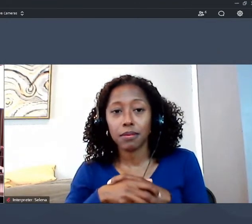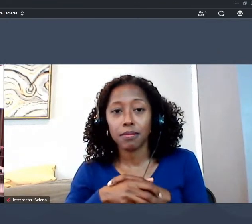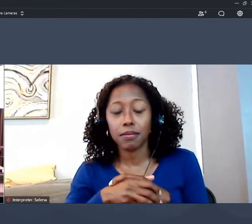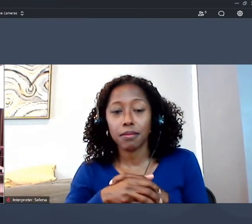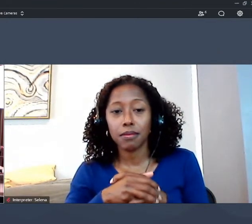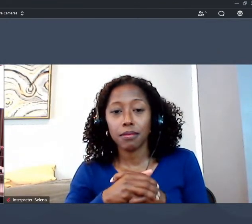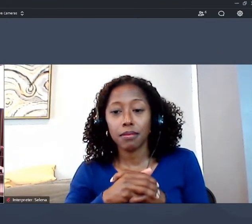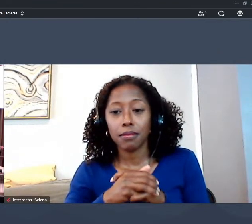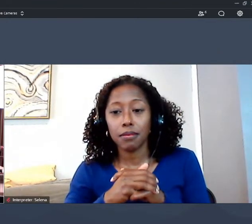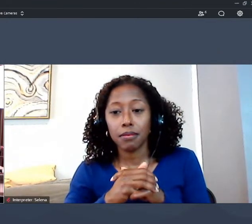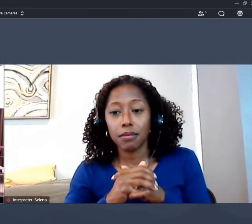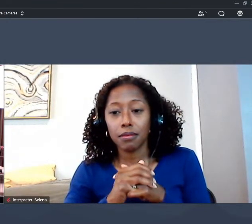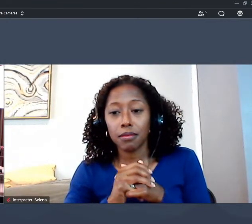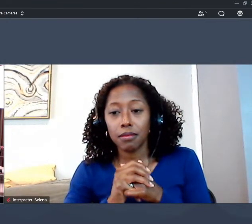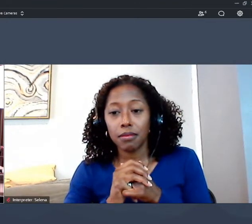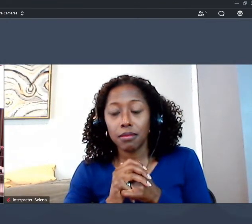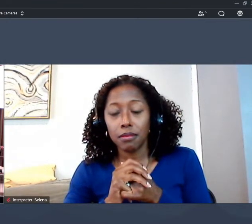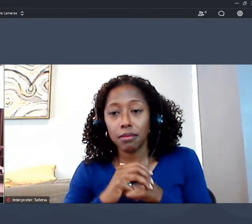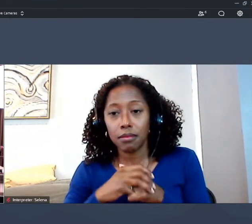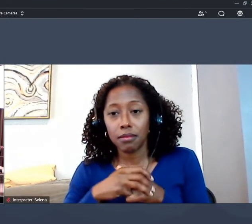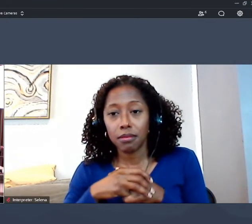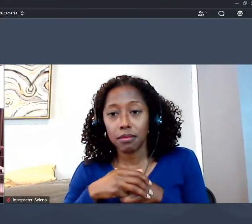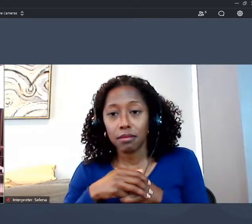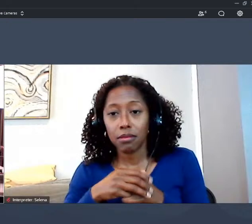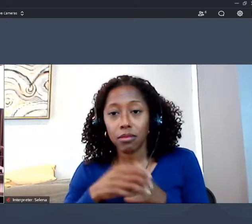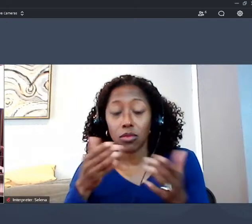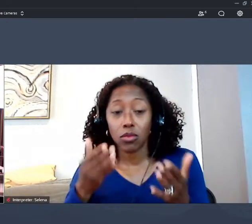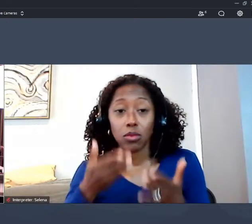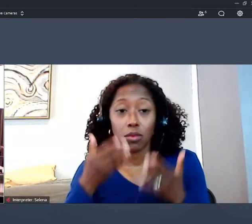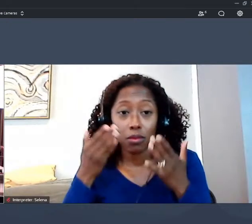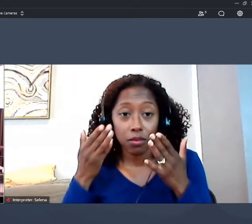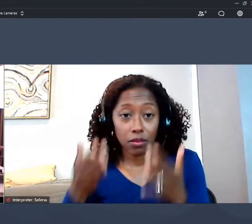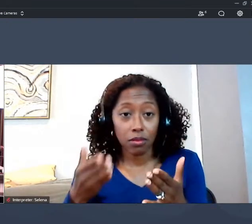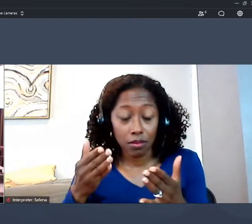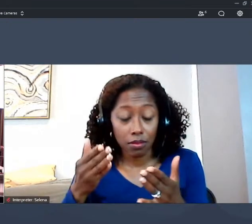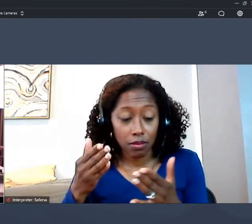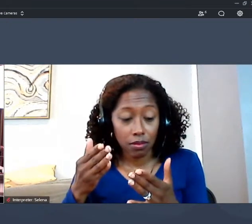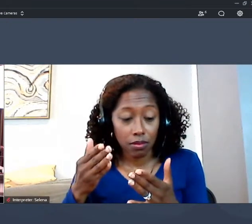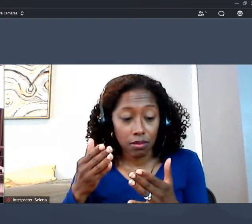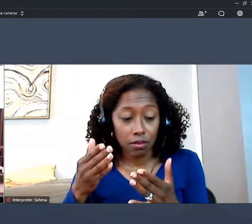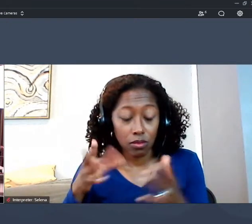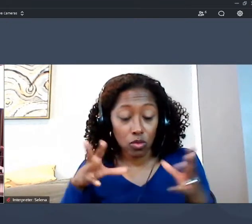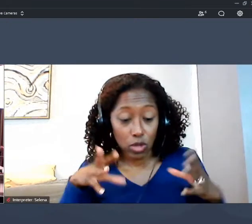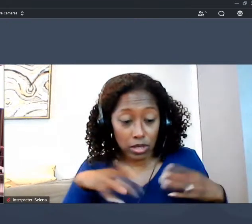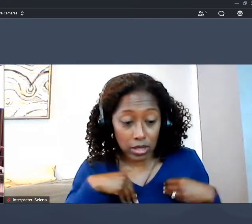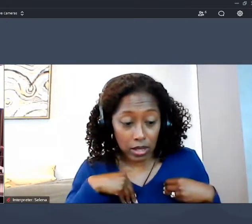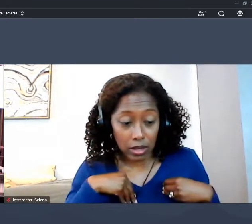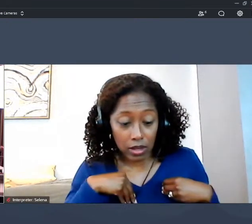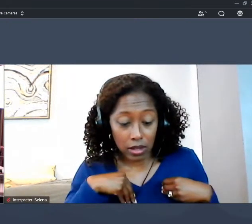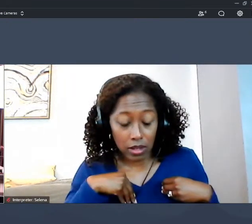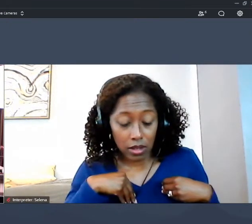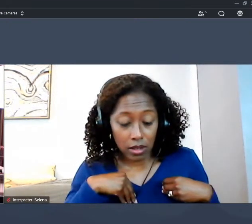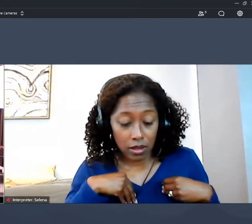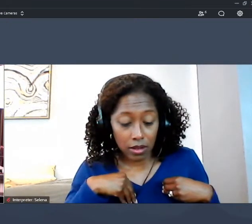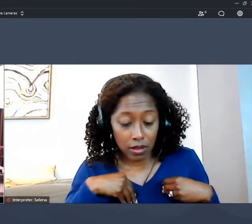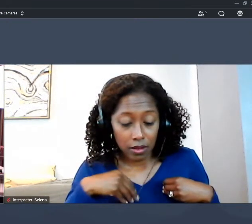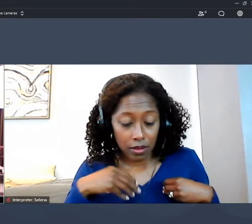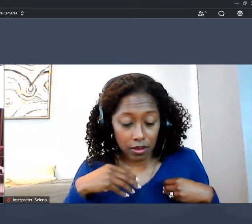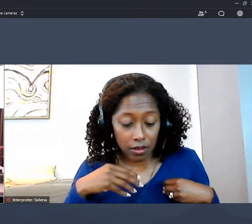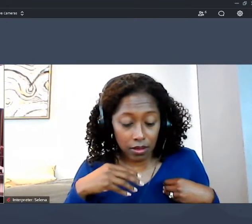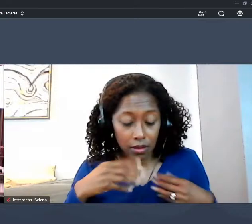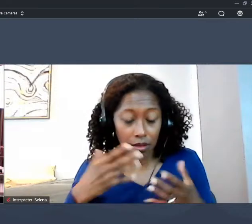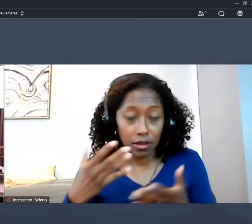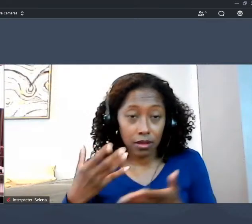Item number 39 is a resolution to accept, allocate, and appropriate grant